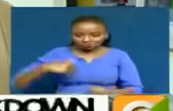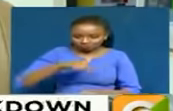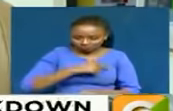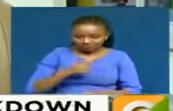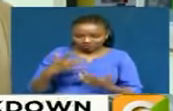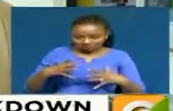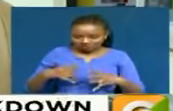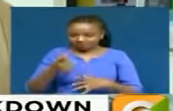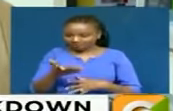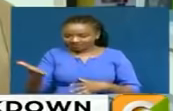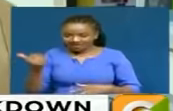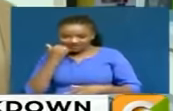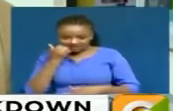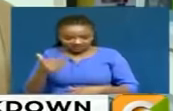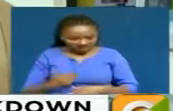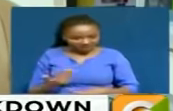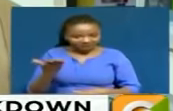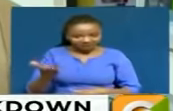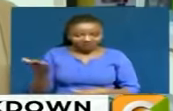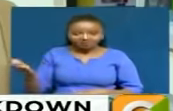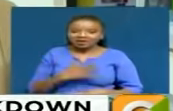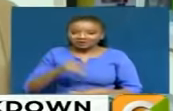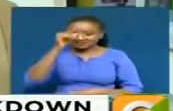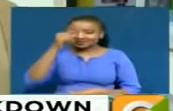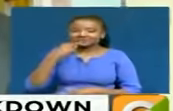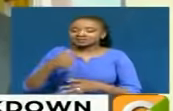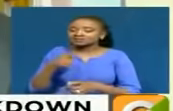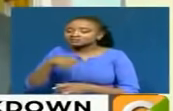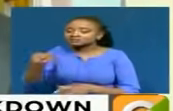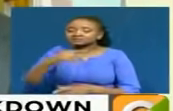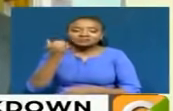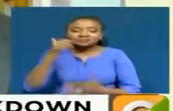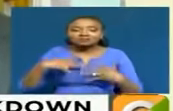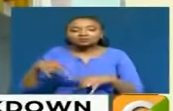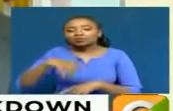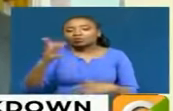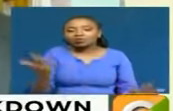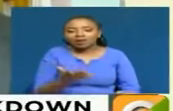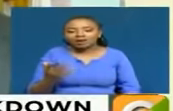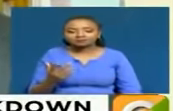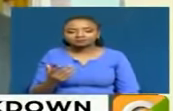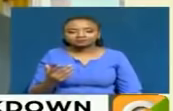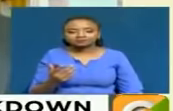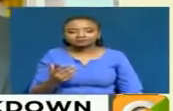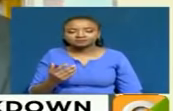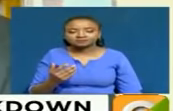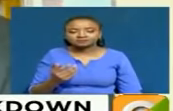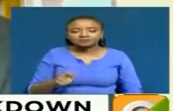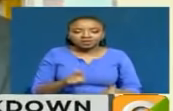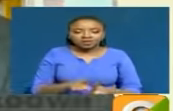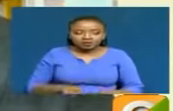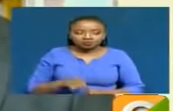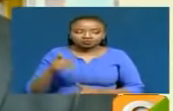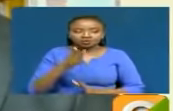ambao tuko na wagonjwa hapa, lazima serikali kwanza ituambie wagonjwa wetu tuwapeleka wapi. This was done without the prior knowledge or authority of